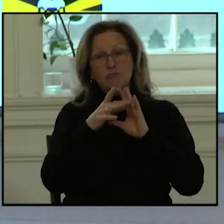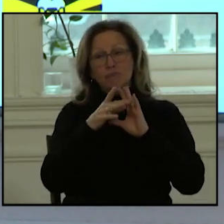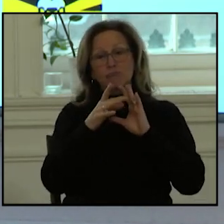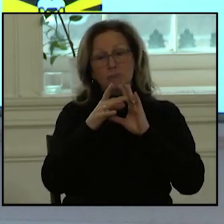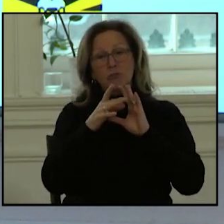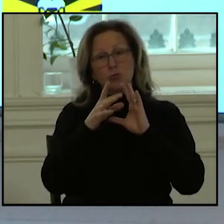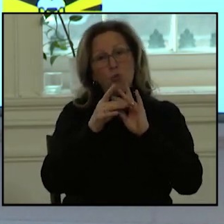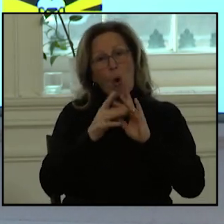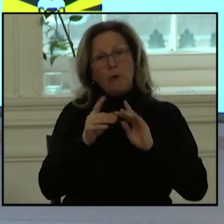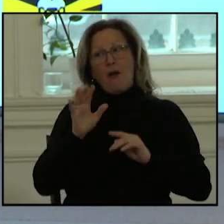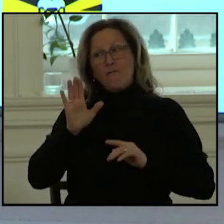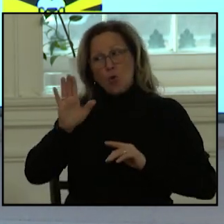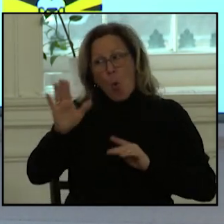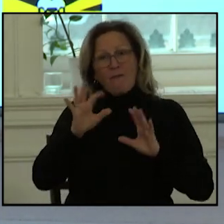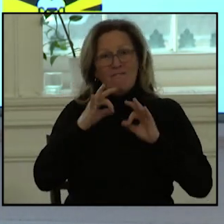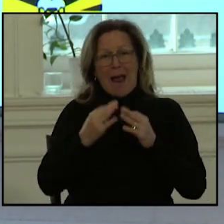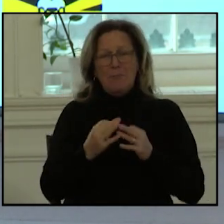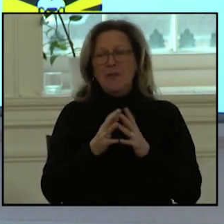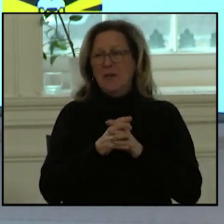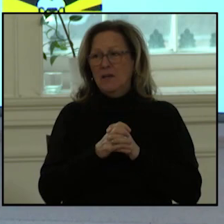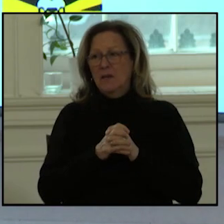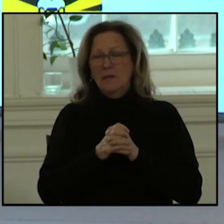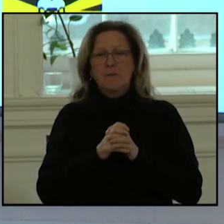places that do preliminary